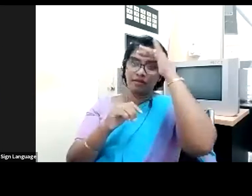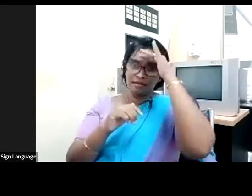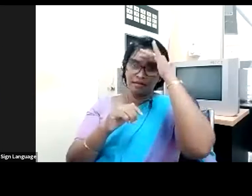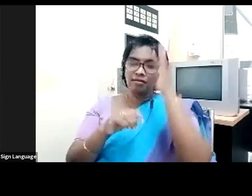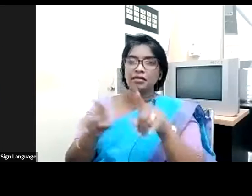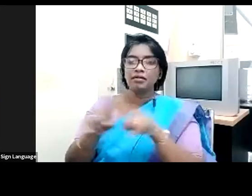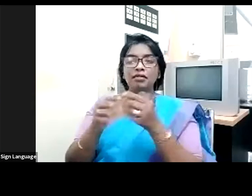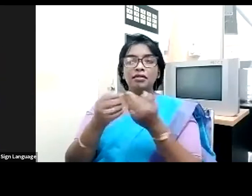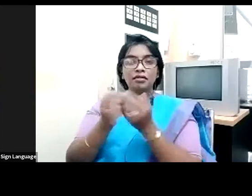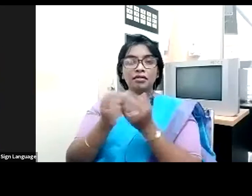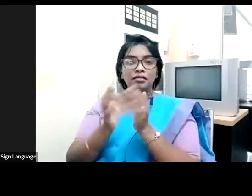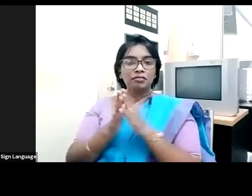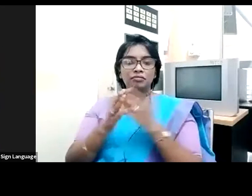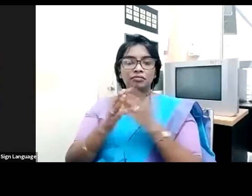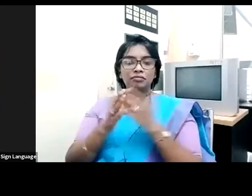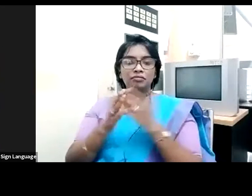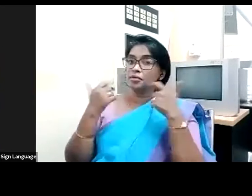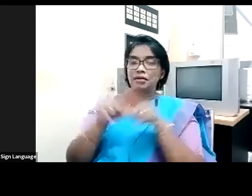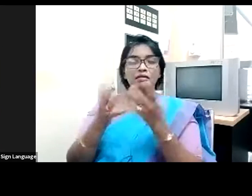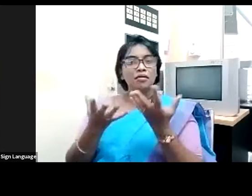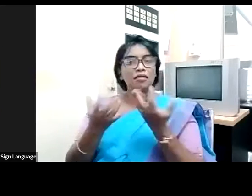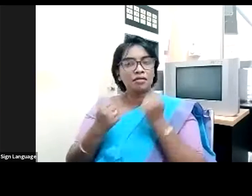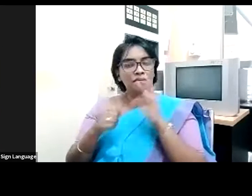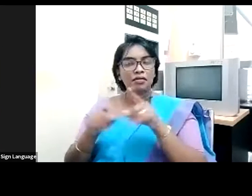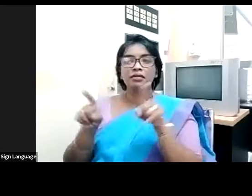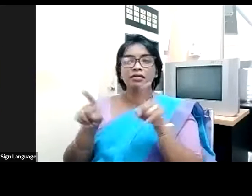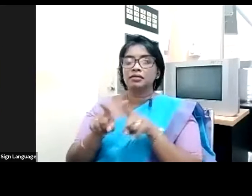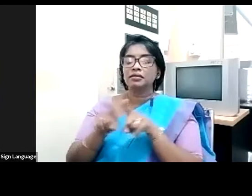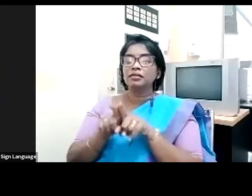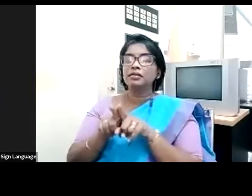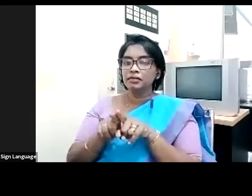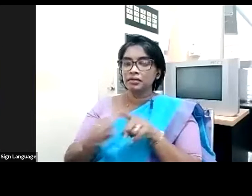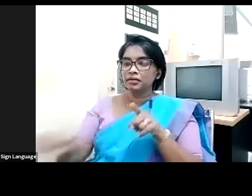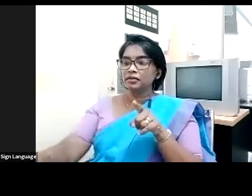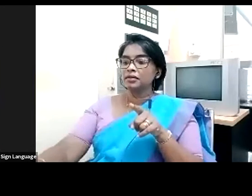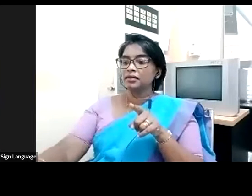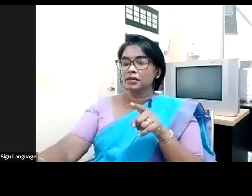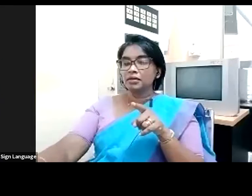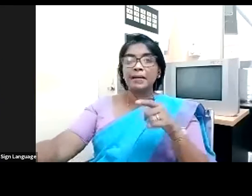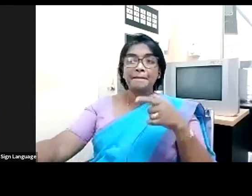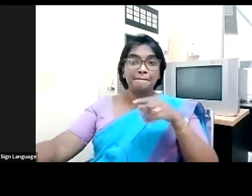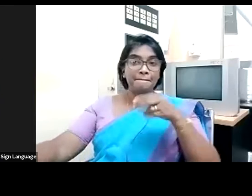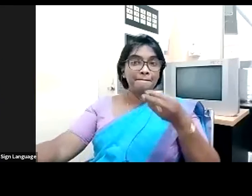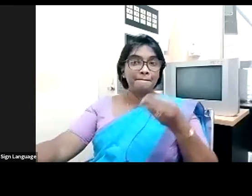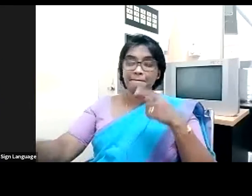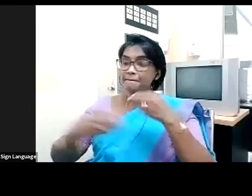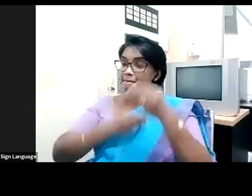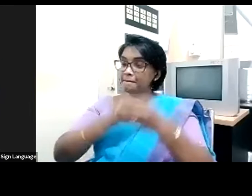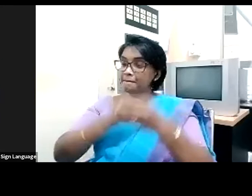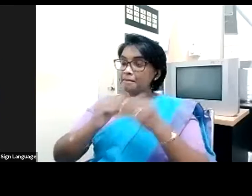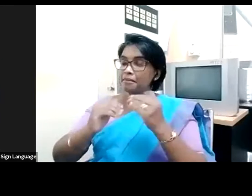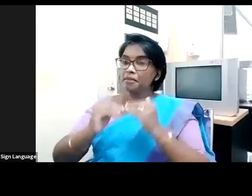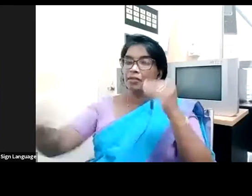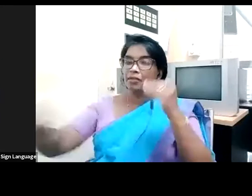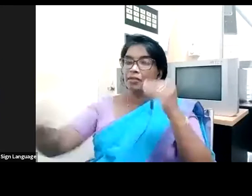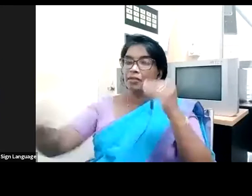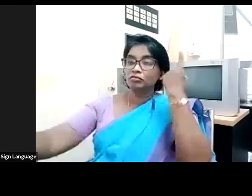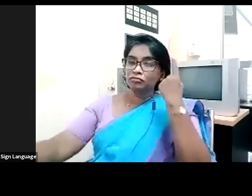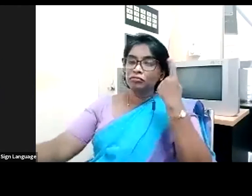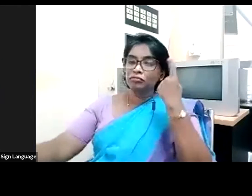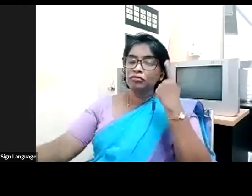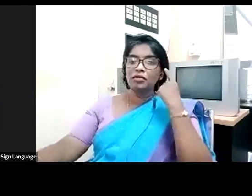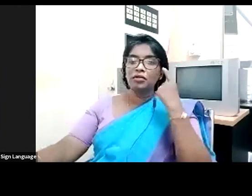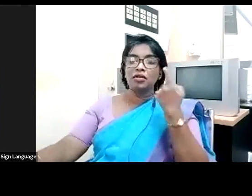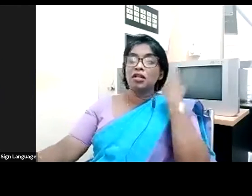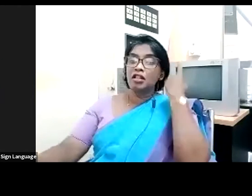create both at entrepreneur level as well as self-awareness and self-management. because there's less of